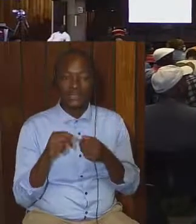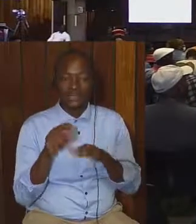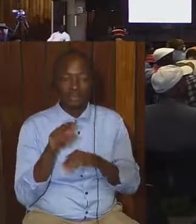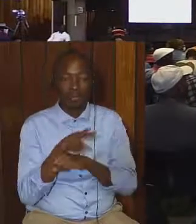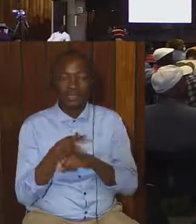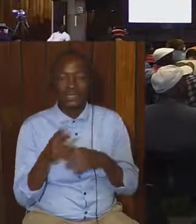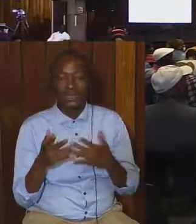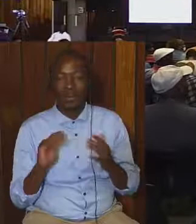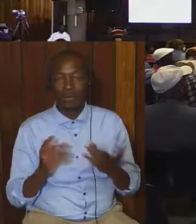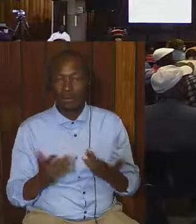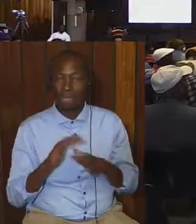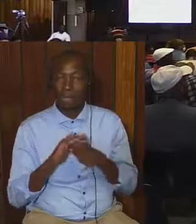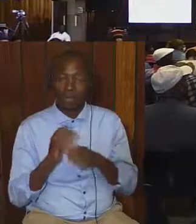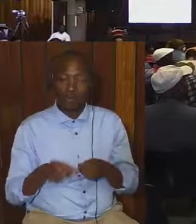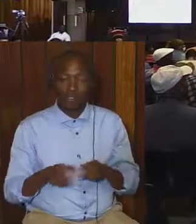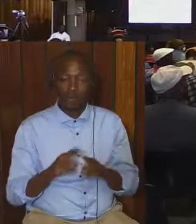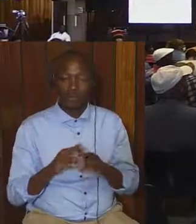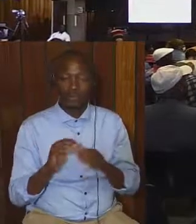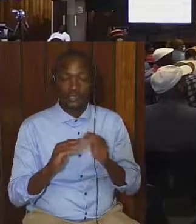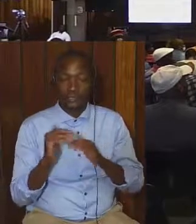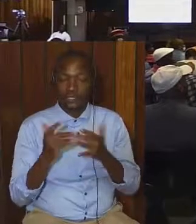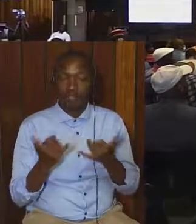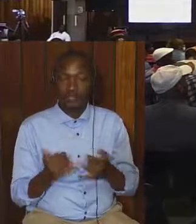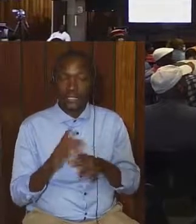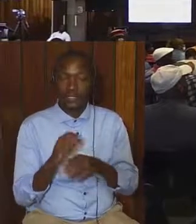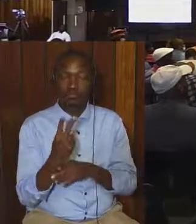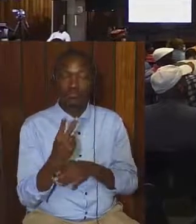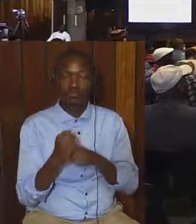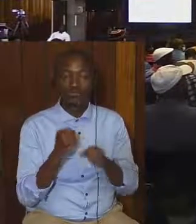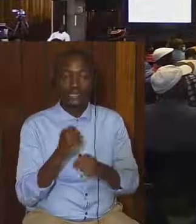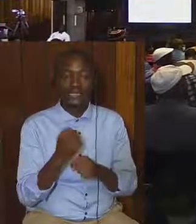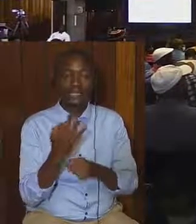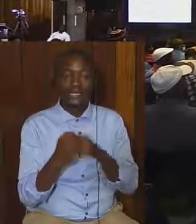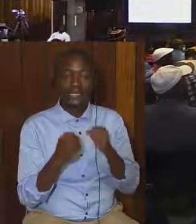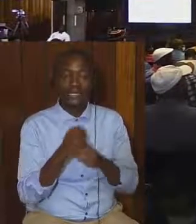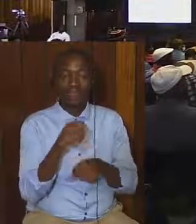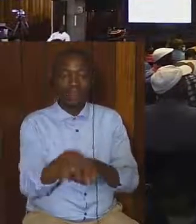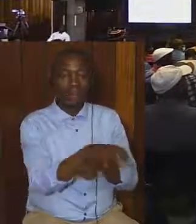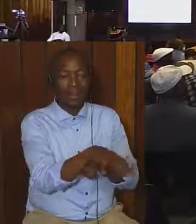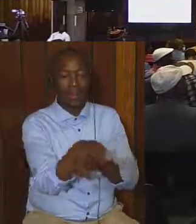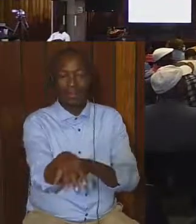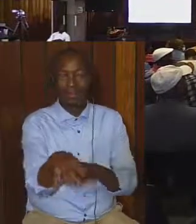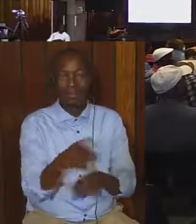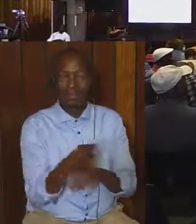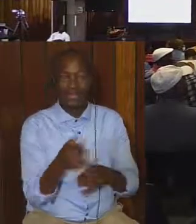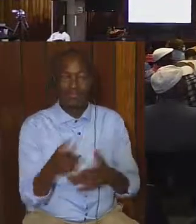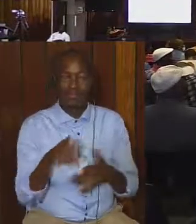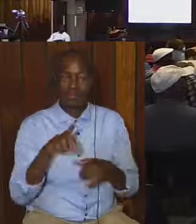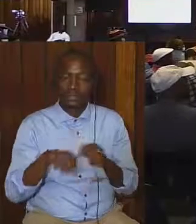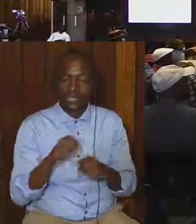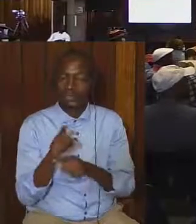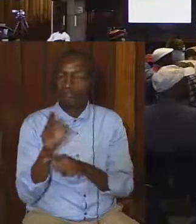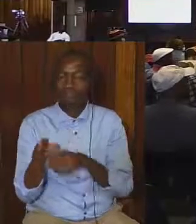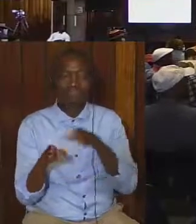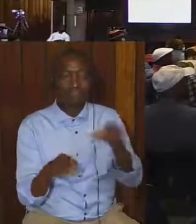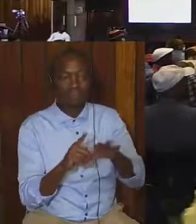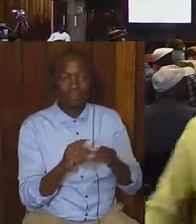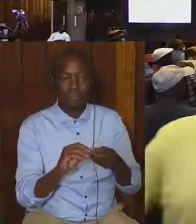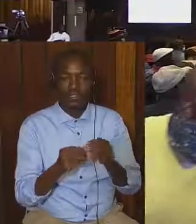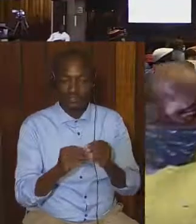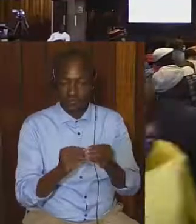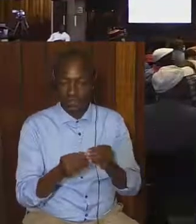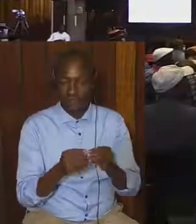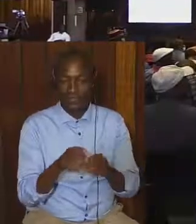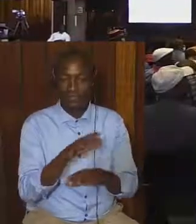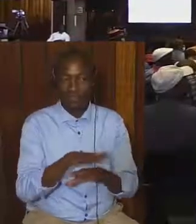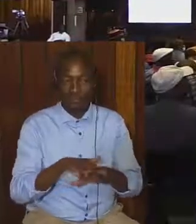monitored? Because a road is built today, but 2 years, 3 years down the line, it has got potholes, and then you'll be taken from pillar to post in order